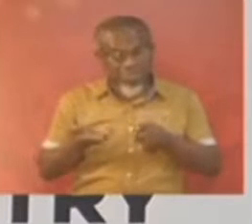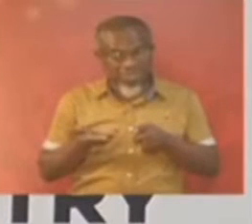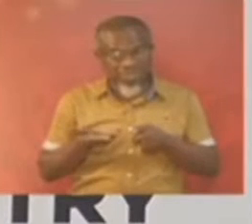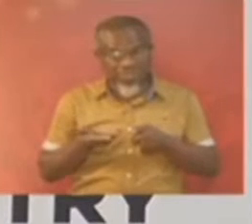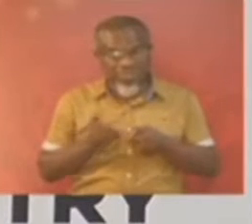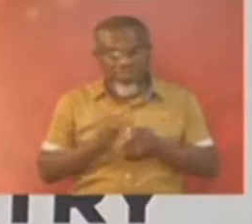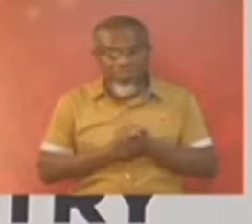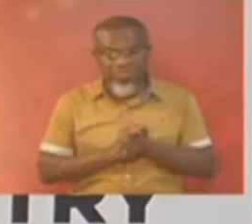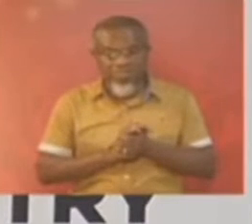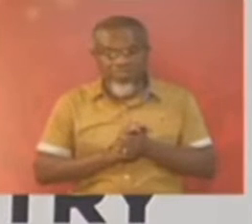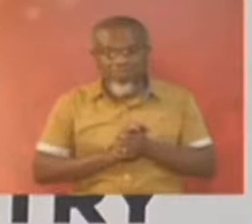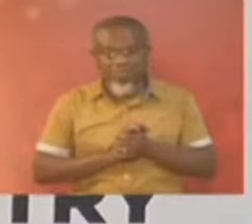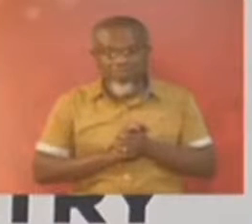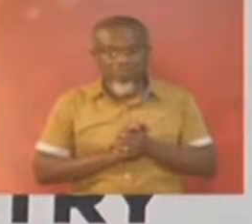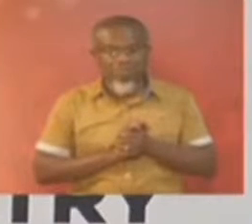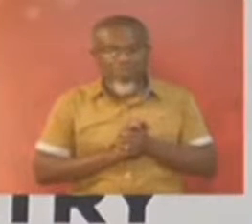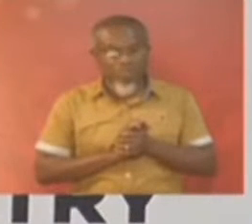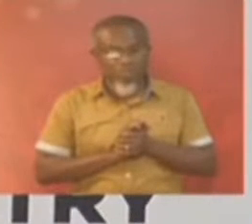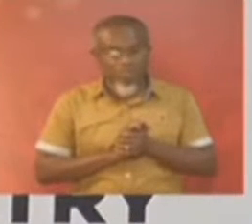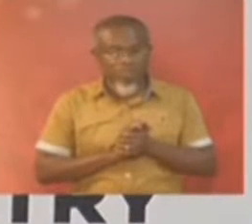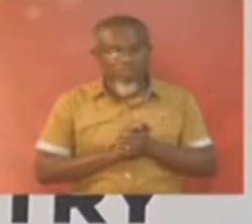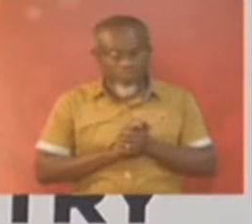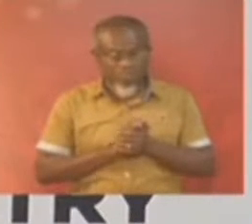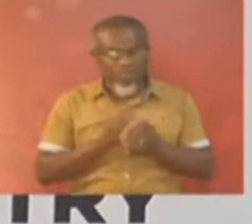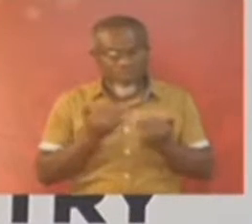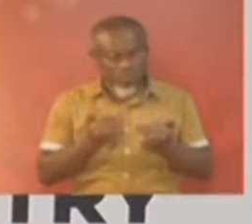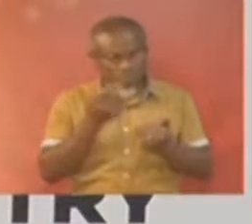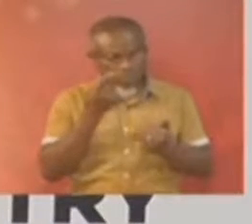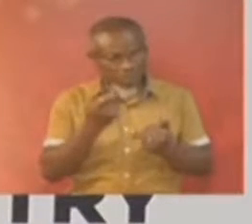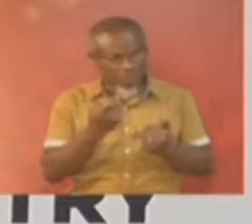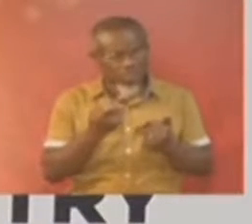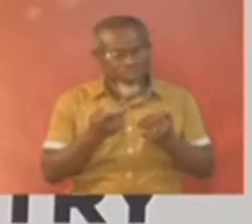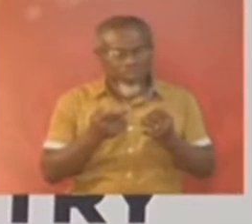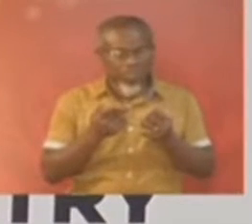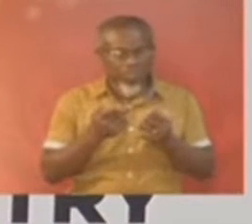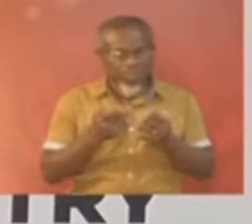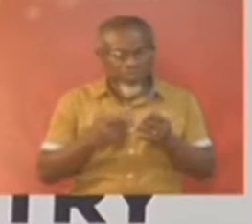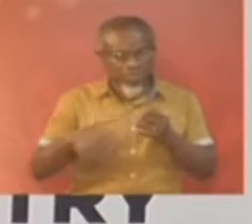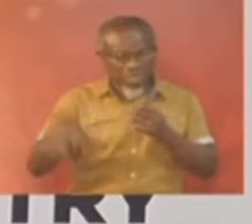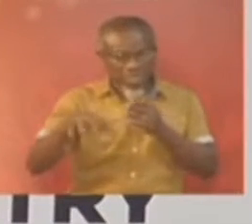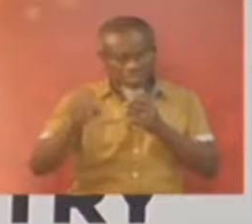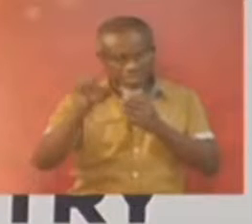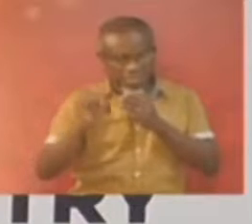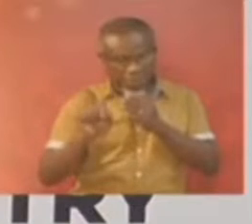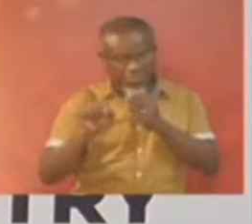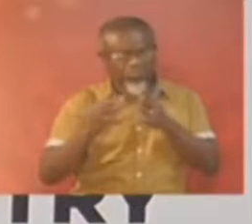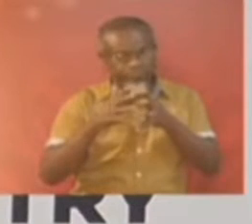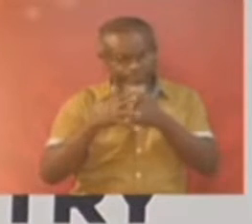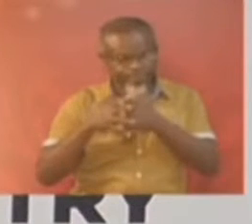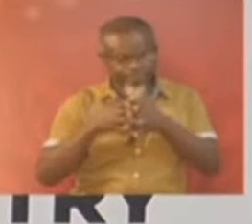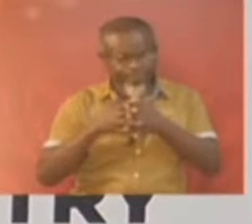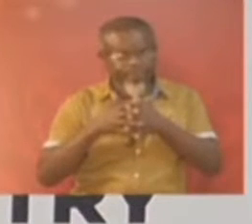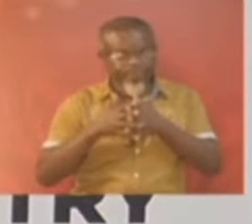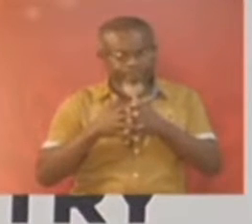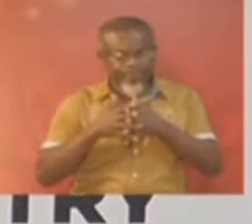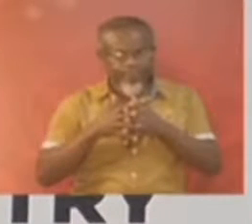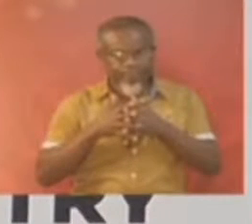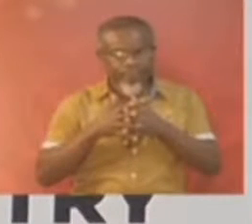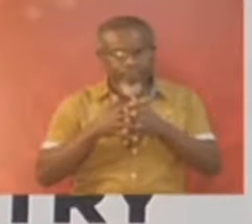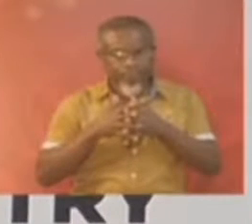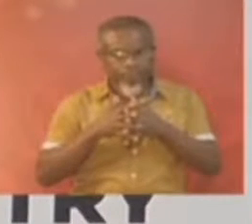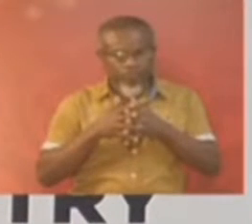cases that we started to have was actually from Venezuela and that area of South America. So it is not specific